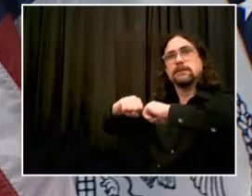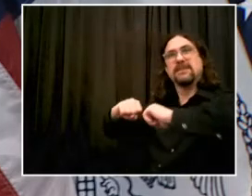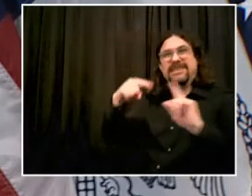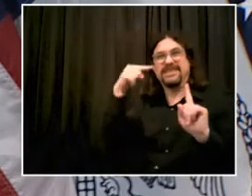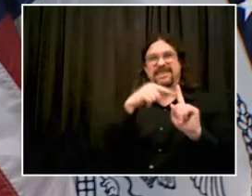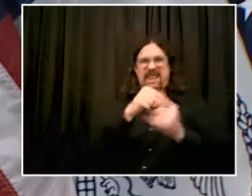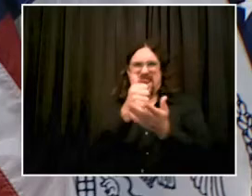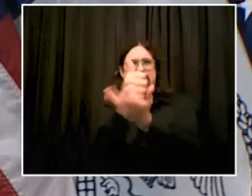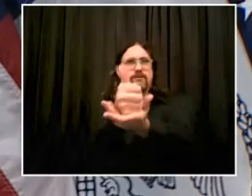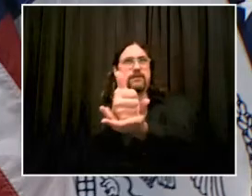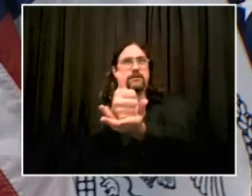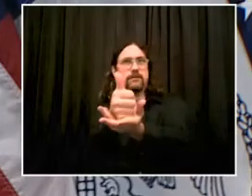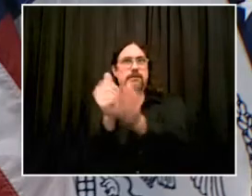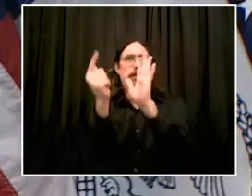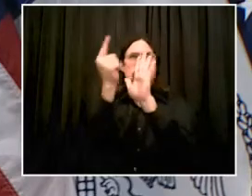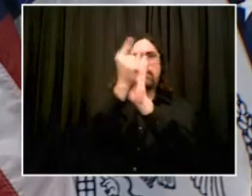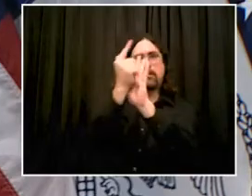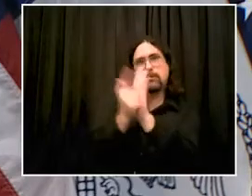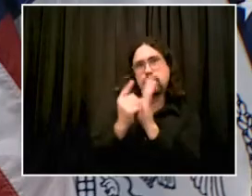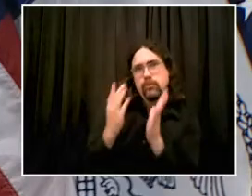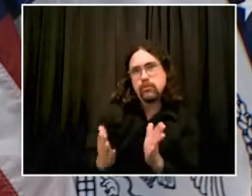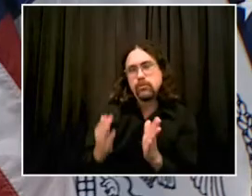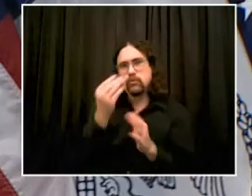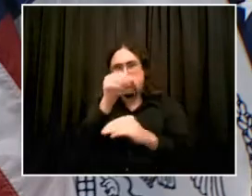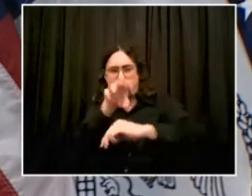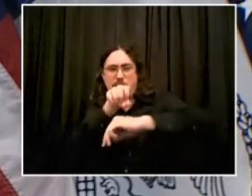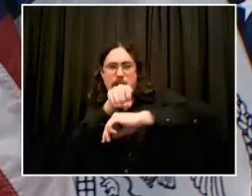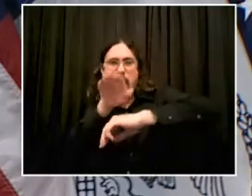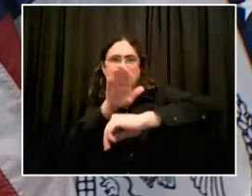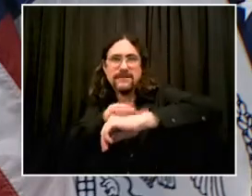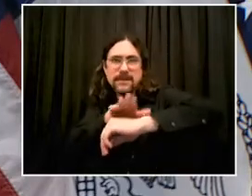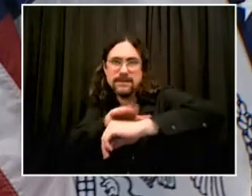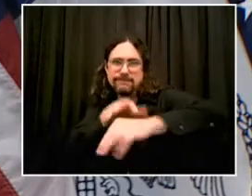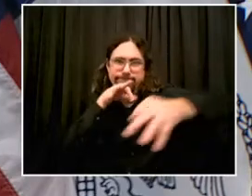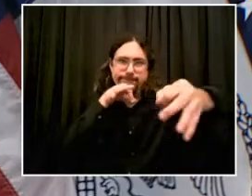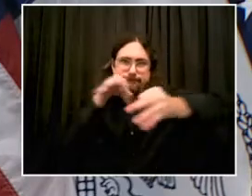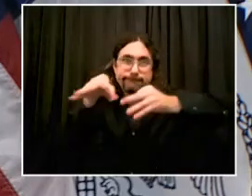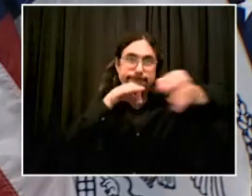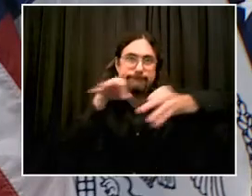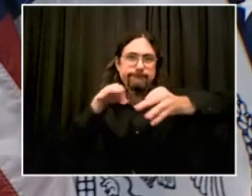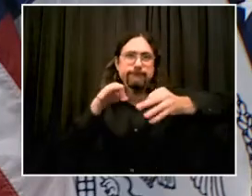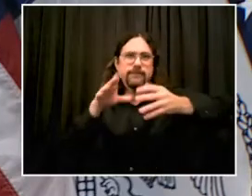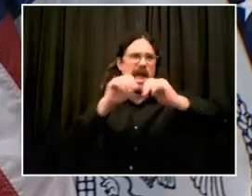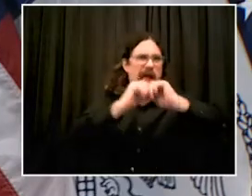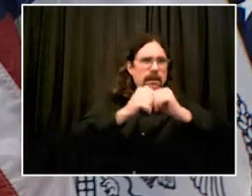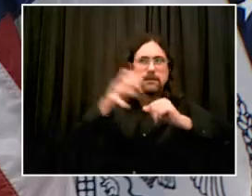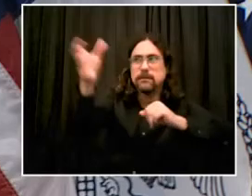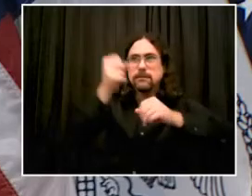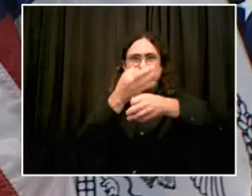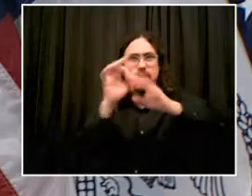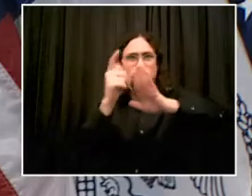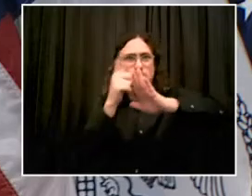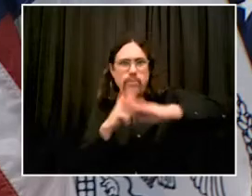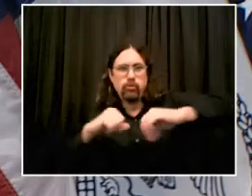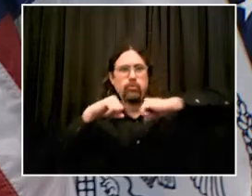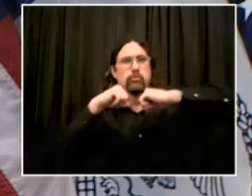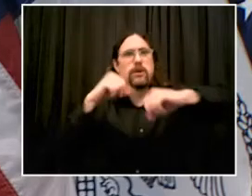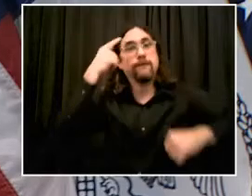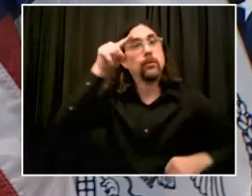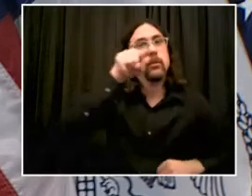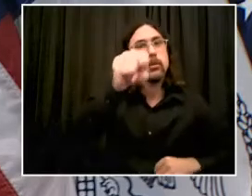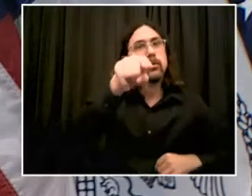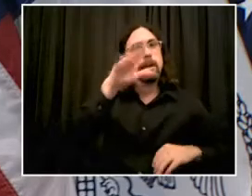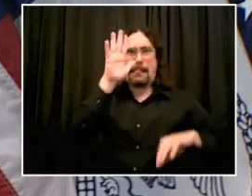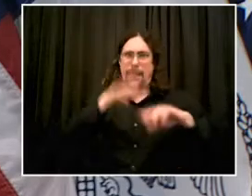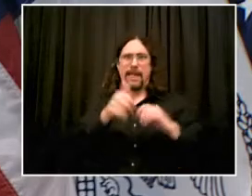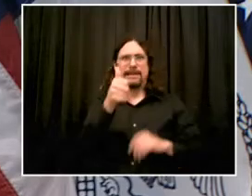the state to enact that payment plan approach with a clear mandate that anyone who has a roof over their head right now and just can't afford